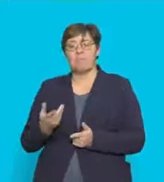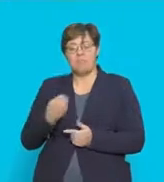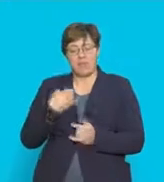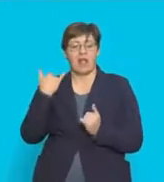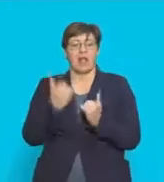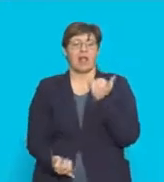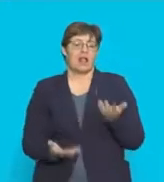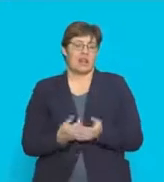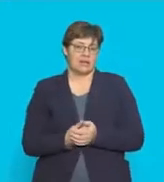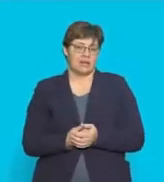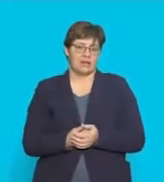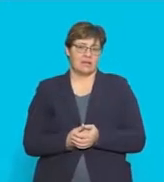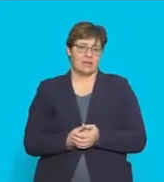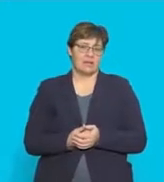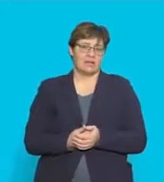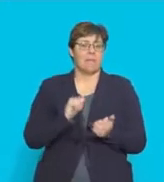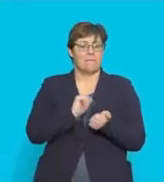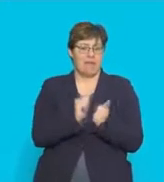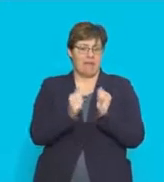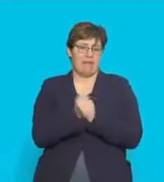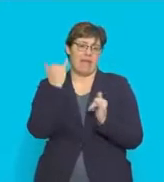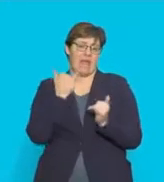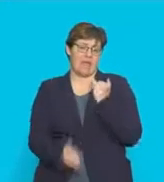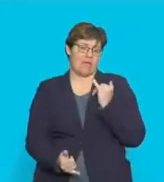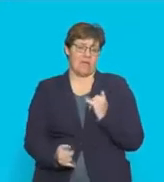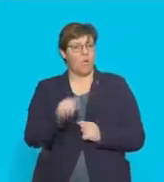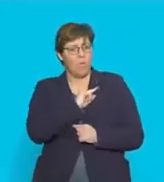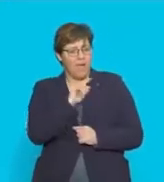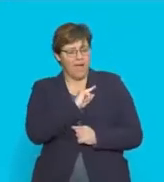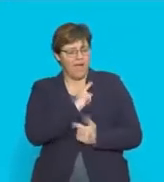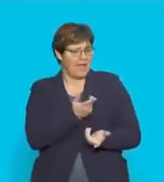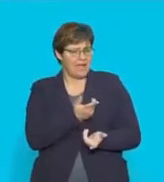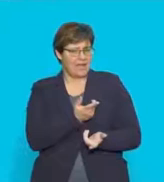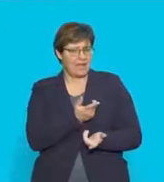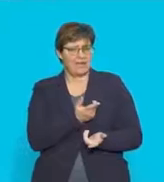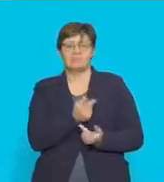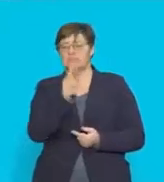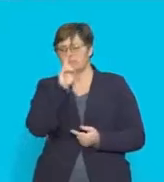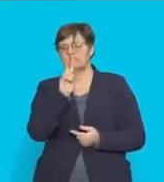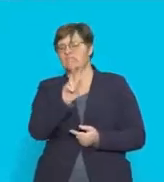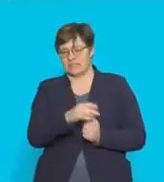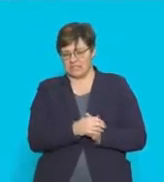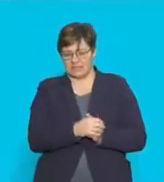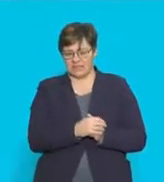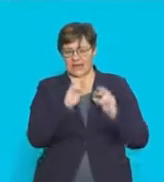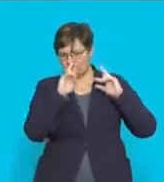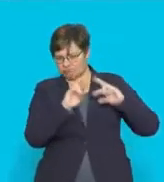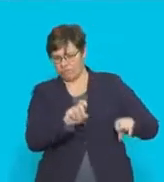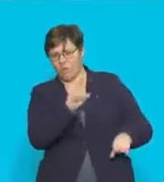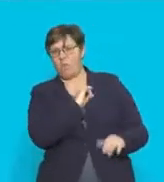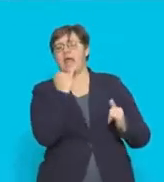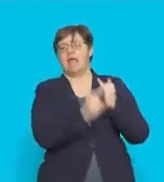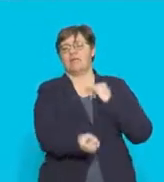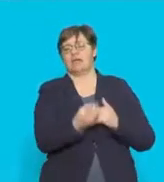what we call a math error, right? Why math error? Let's just try and investigate that a